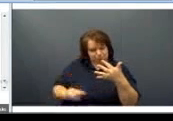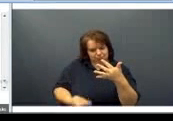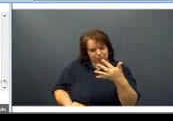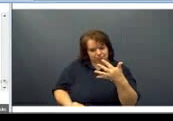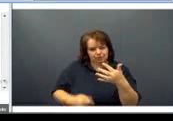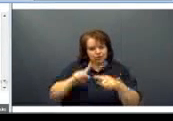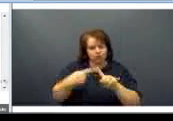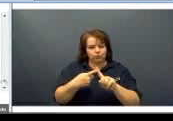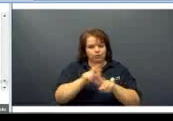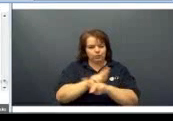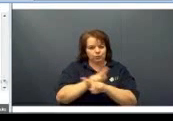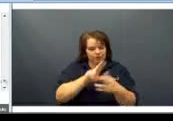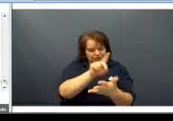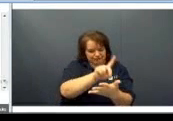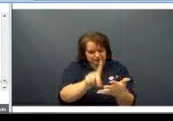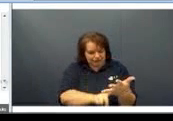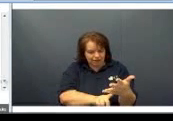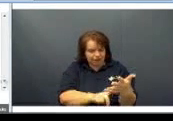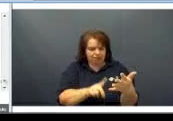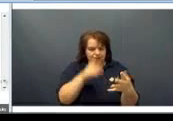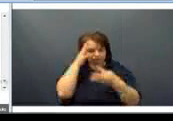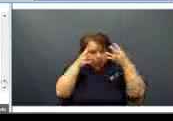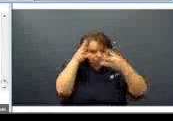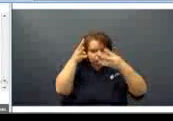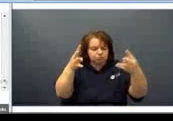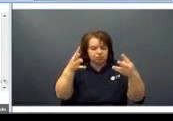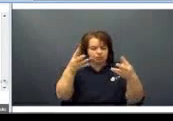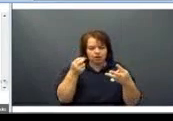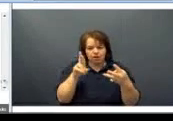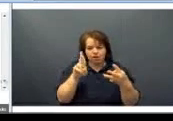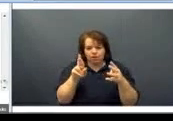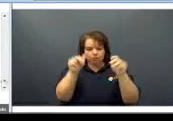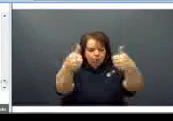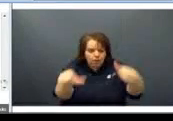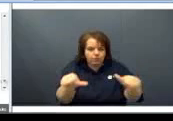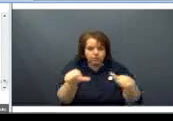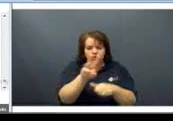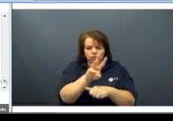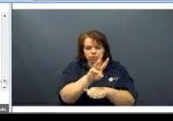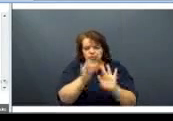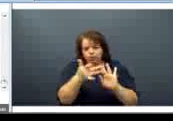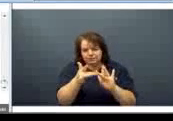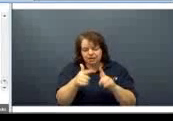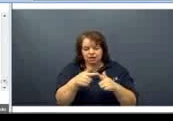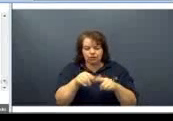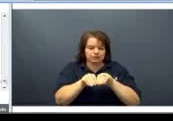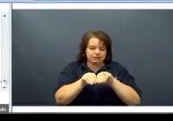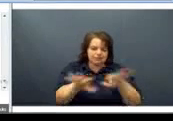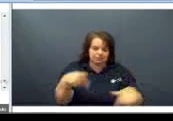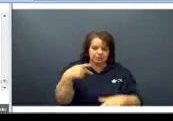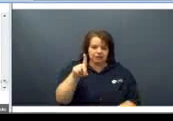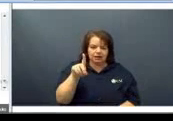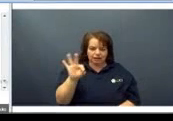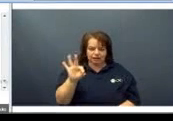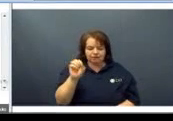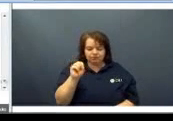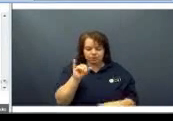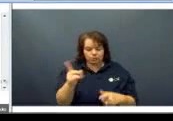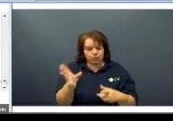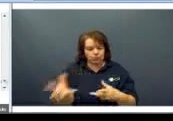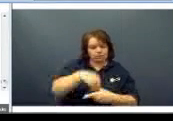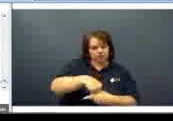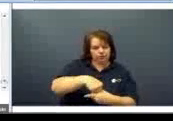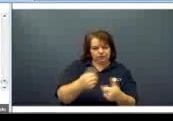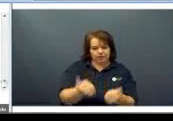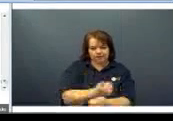companies follow these guidelines when they are either designing things or putting up a website or sending a